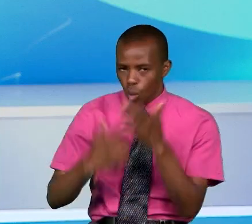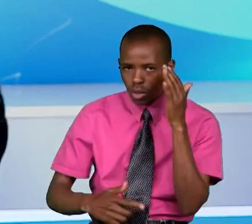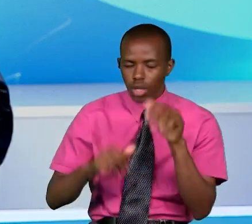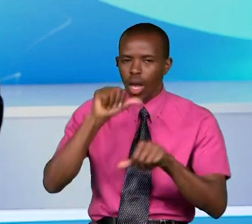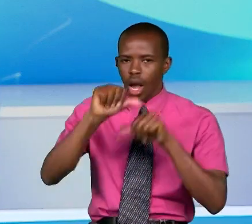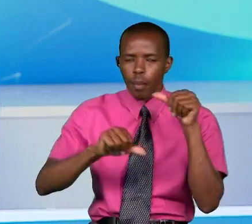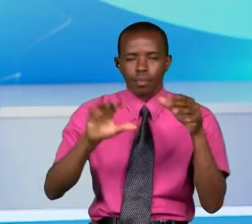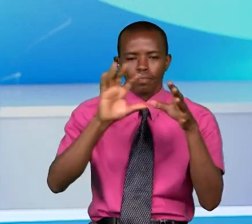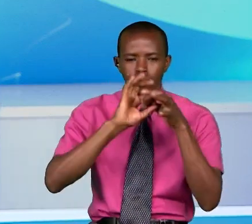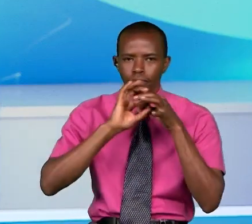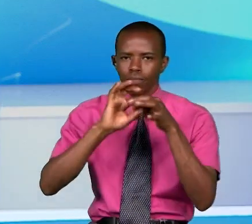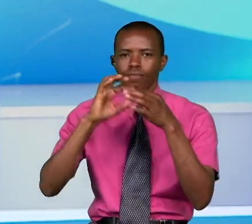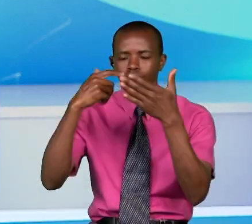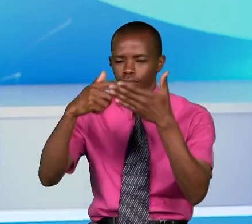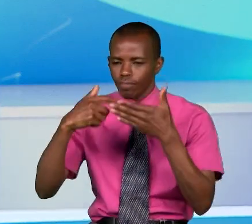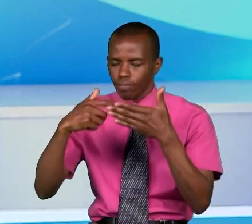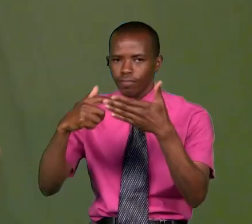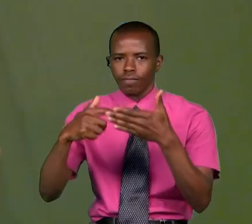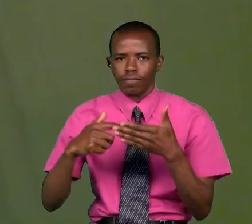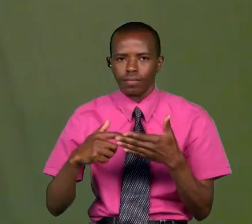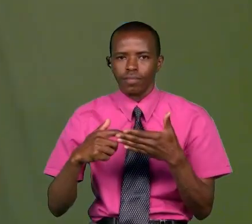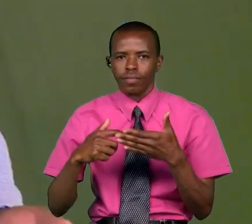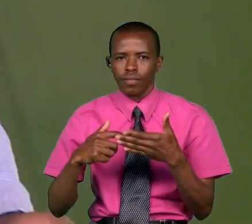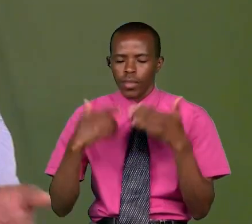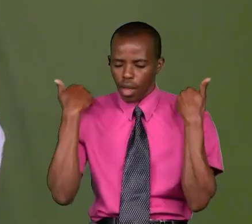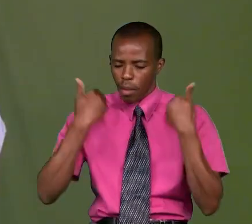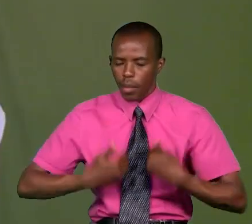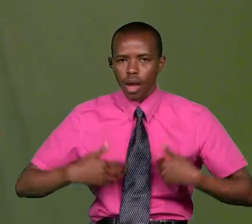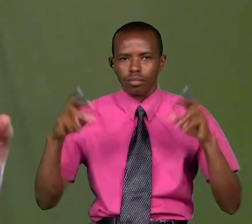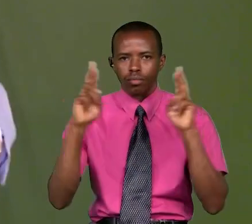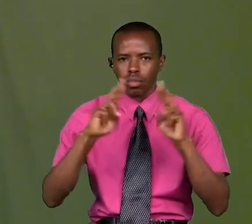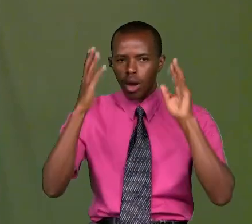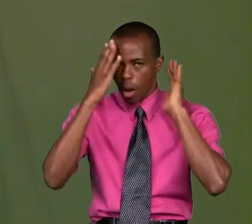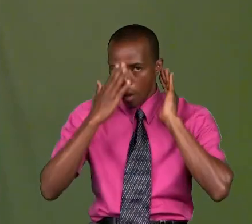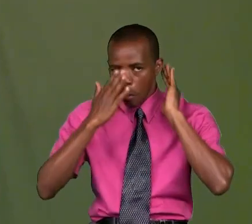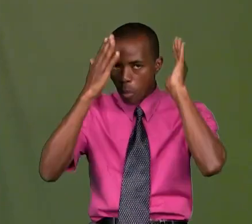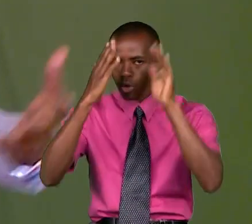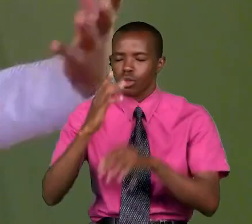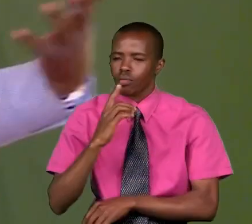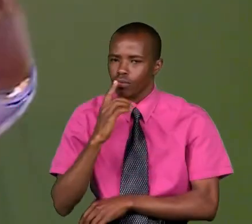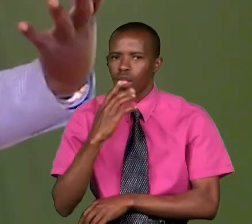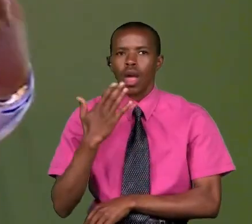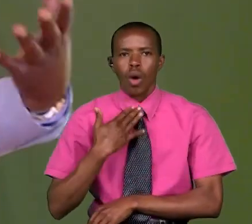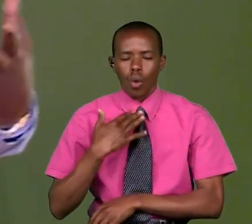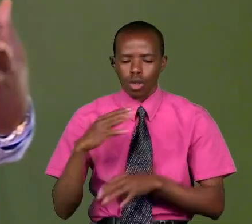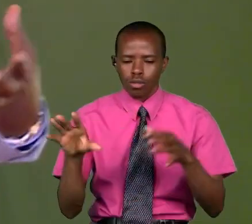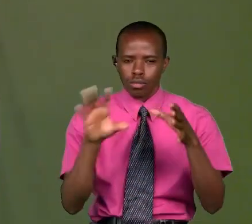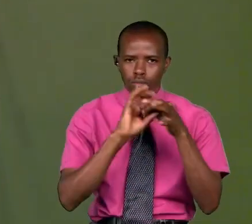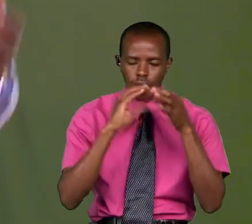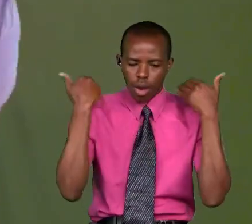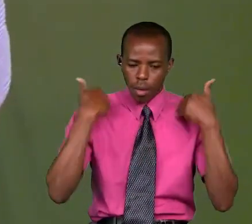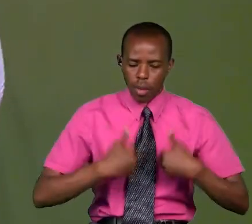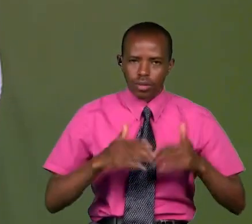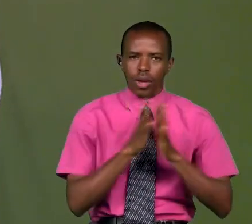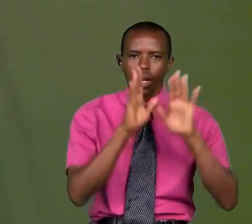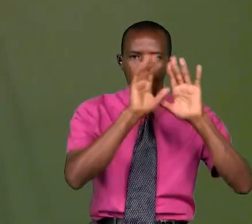on reconciliation talks. Mimi niko tayari. Hawa maaskofu wamesema wanataka kuniweka pamoja na rais.